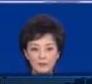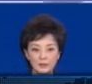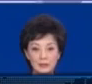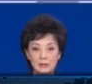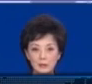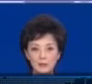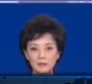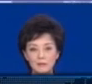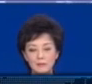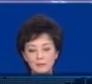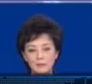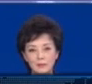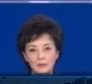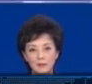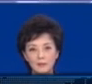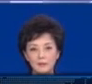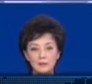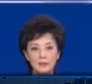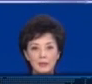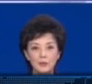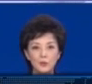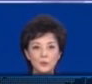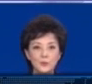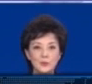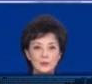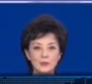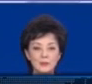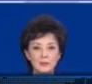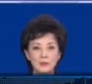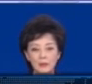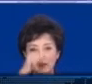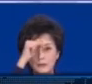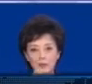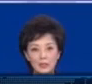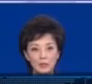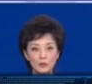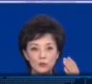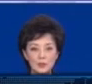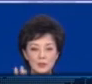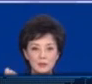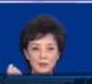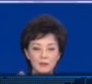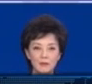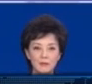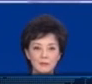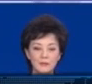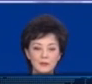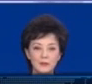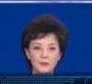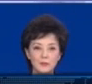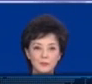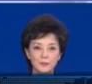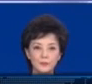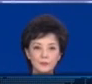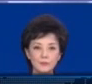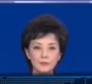And for the N95, the daily capacity have reached 1.6 million pieces. And for the other daily supplies and